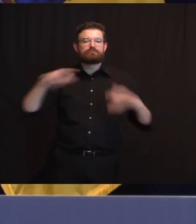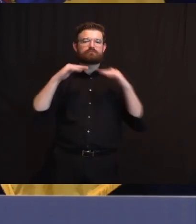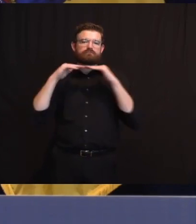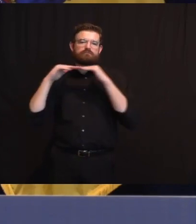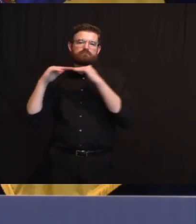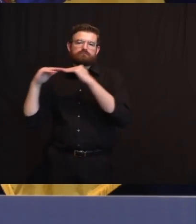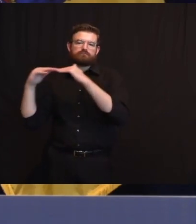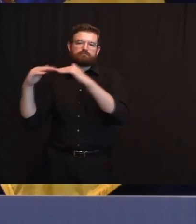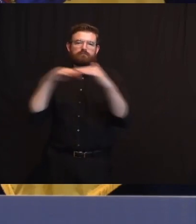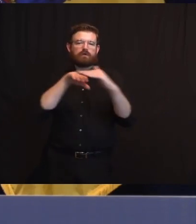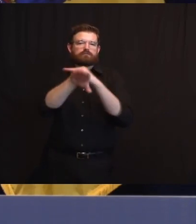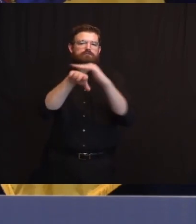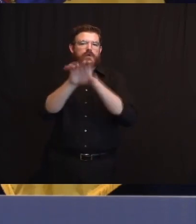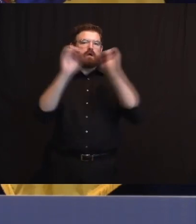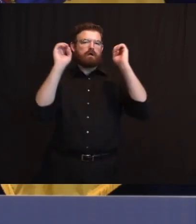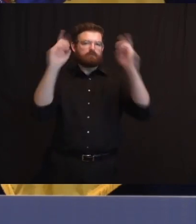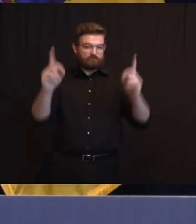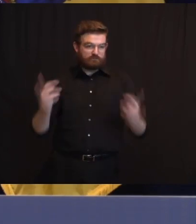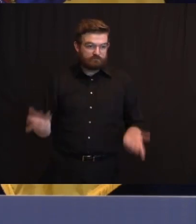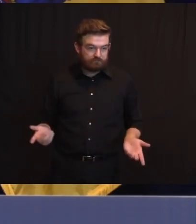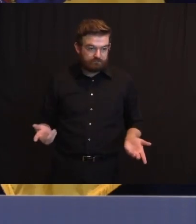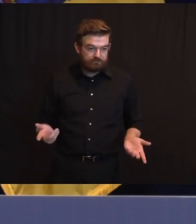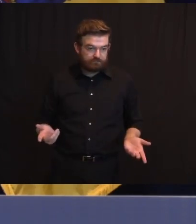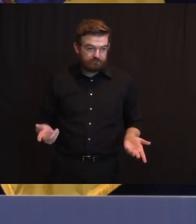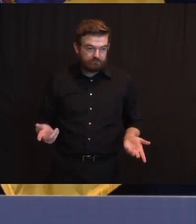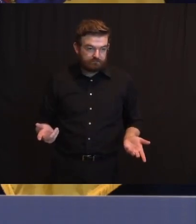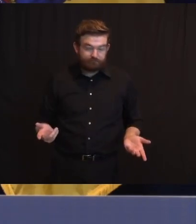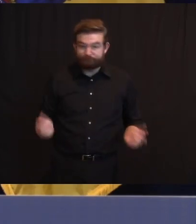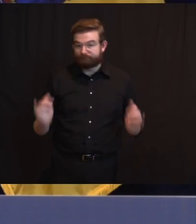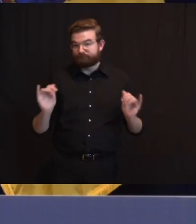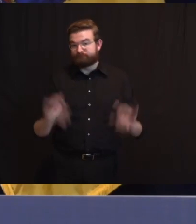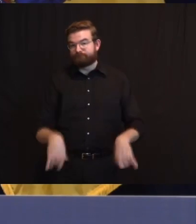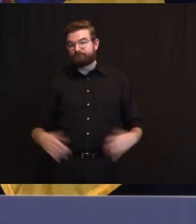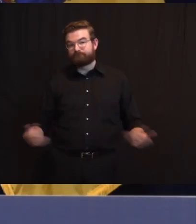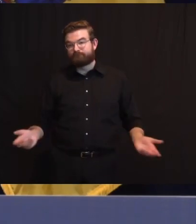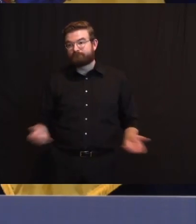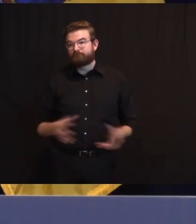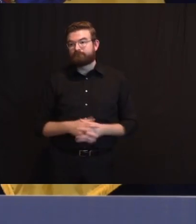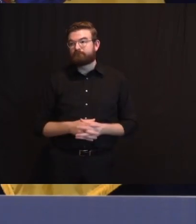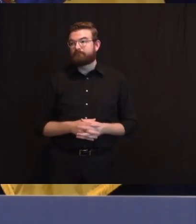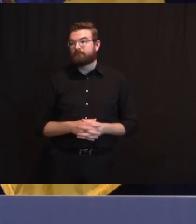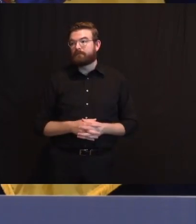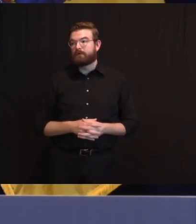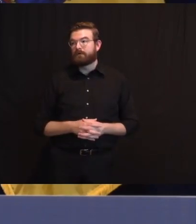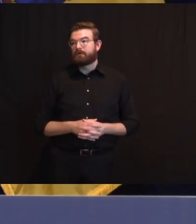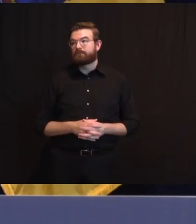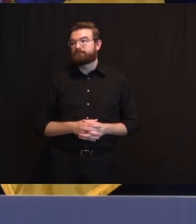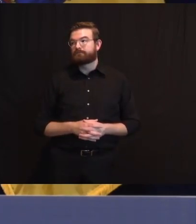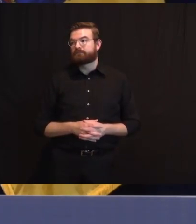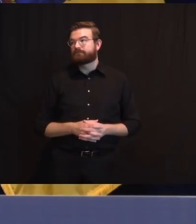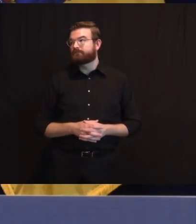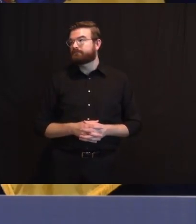will continue to guide us. Thank you for that. Sir, anything? You good? Yep. In the back,